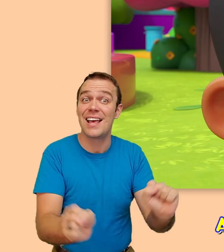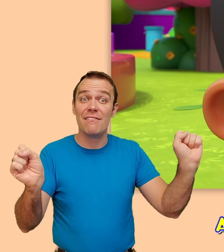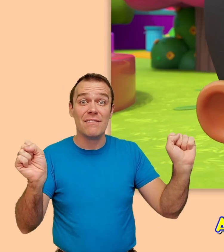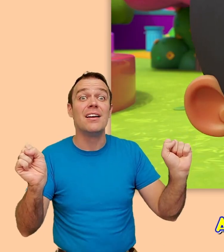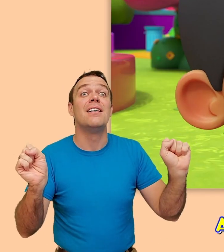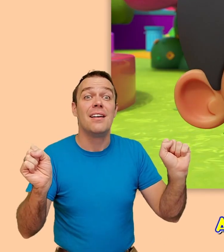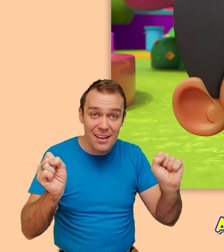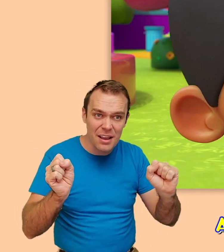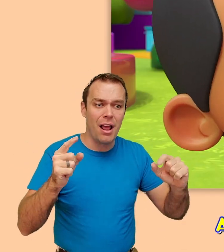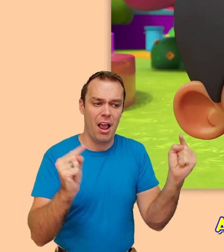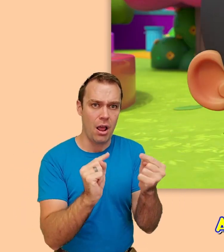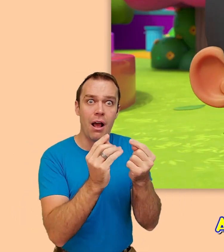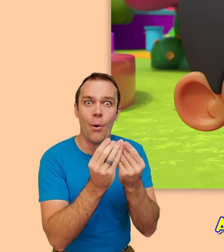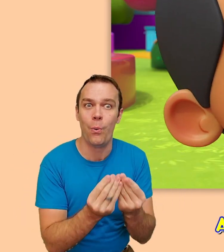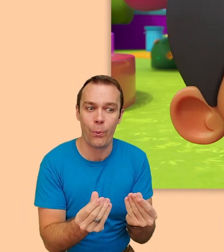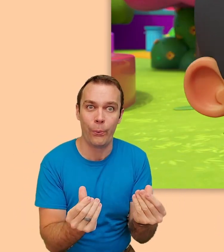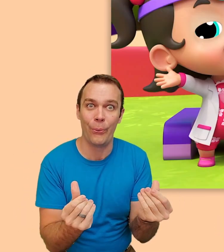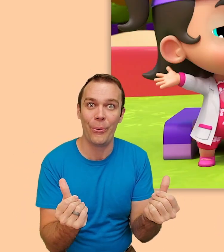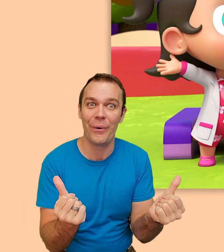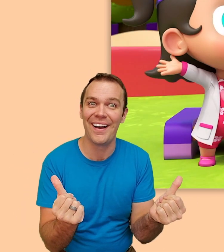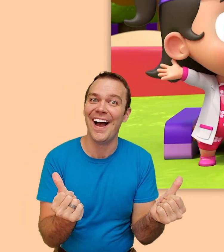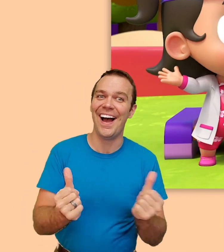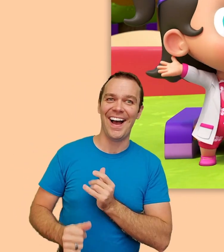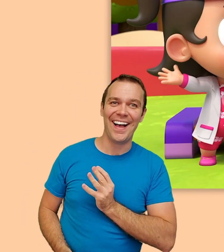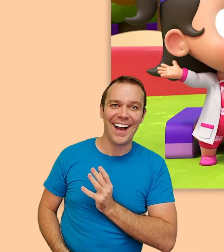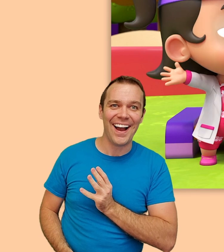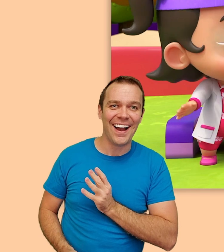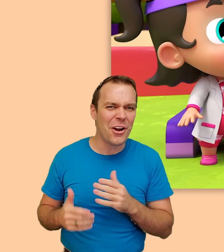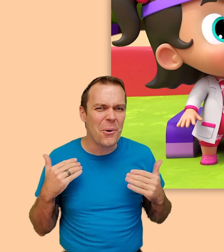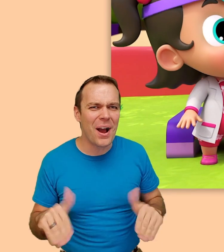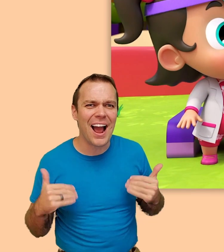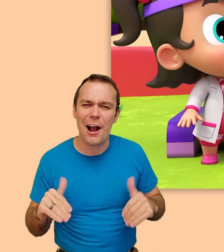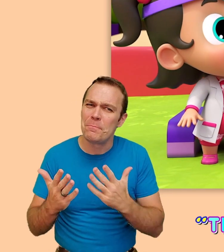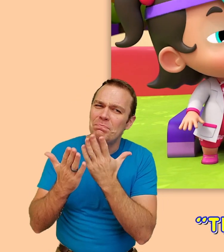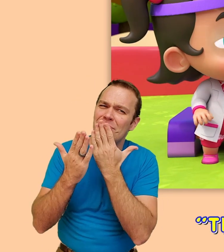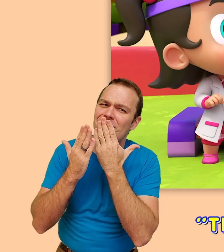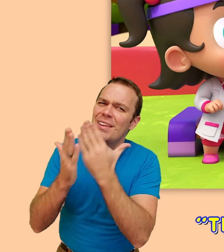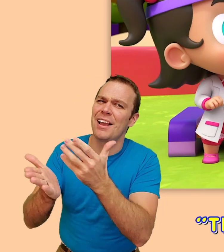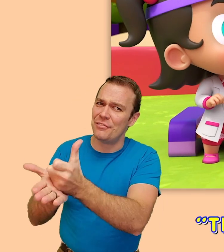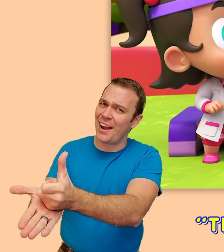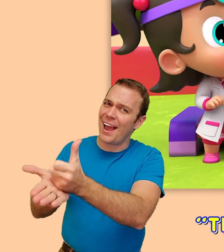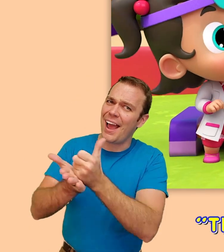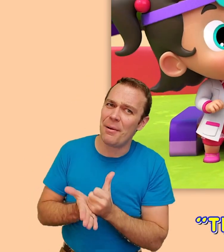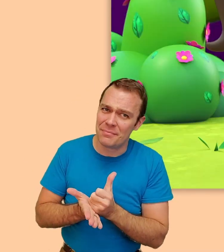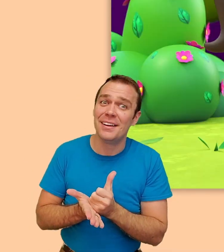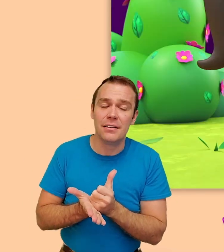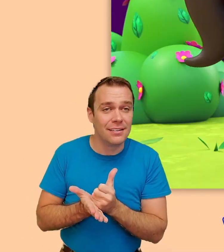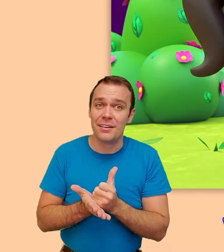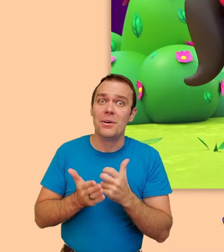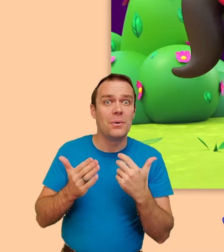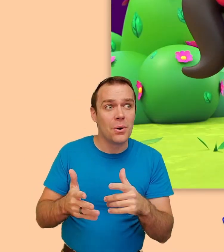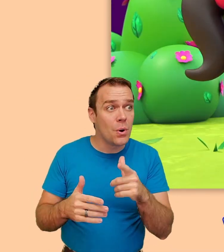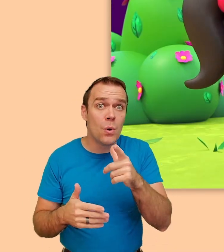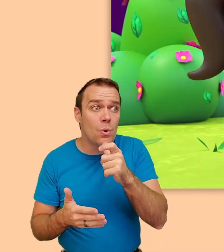day and takes the ouch away. Yay! Wow, thank you for helping me. Now